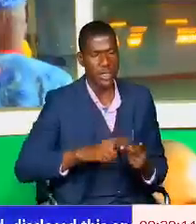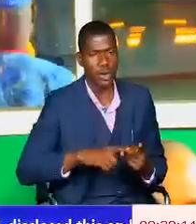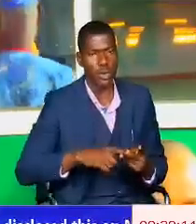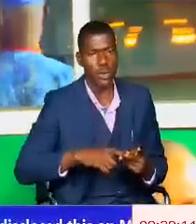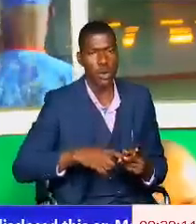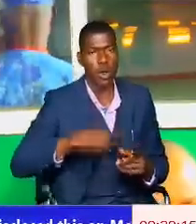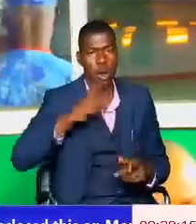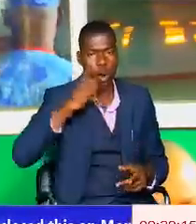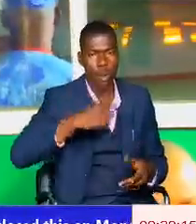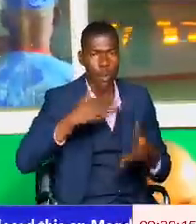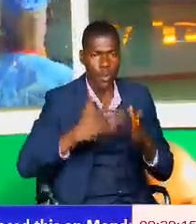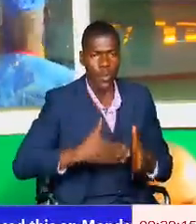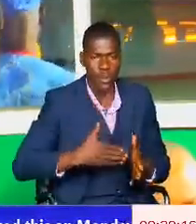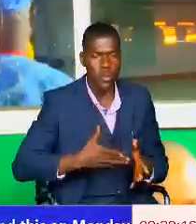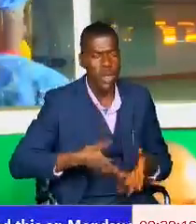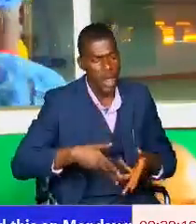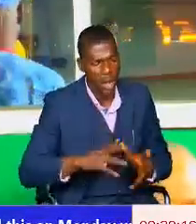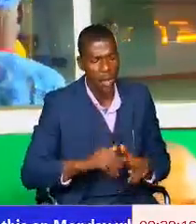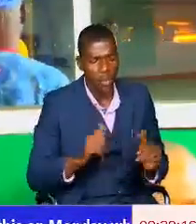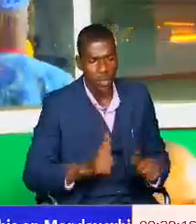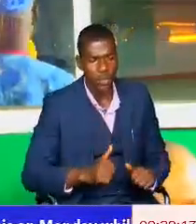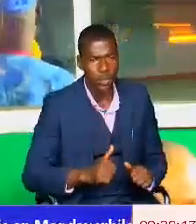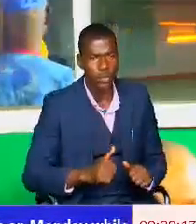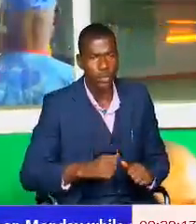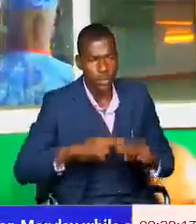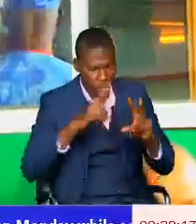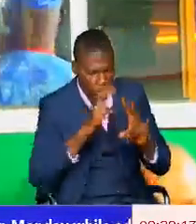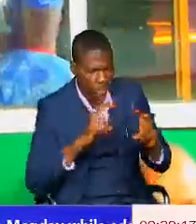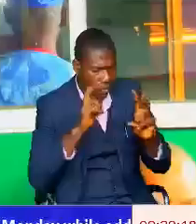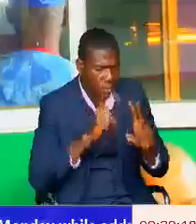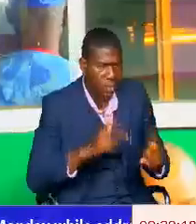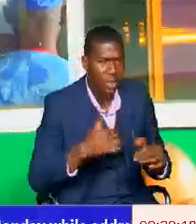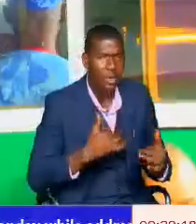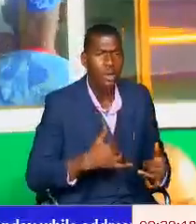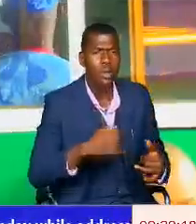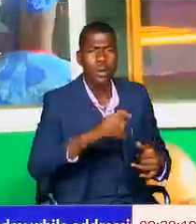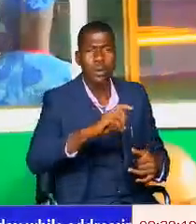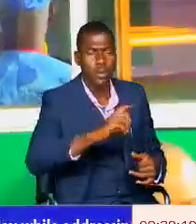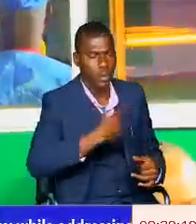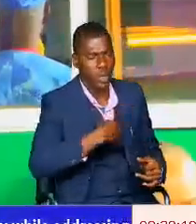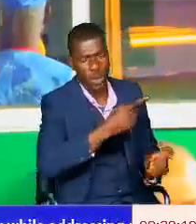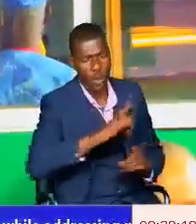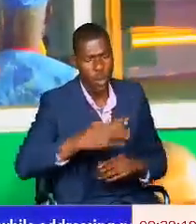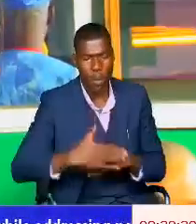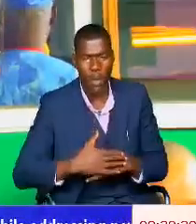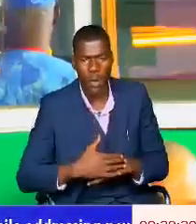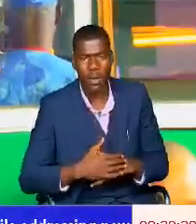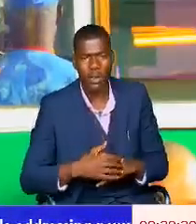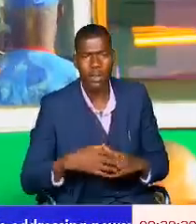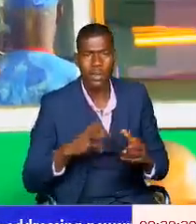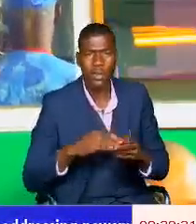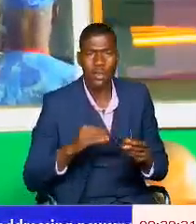with the investigation. On my arrival back, he feed me back that the two